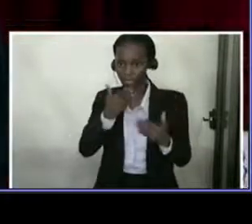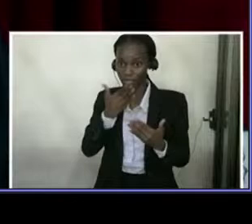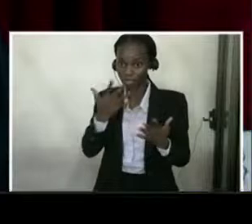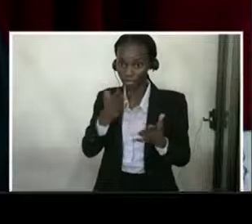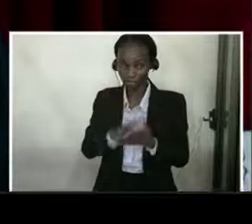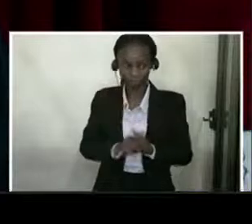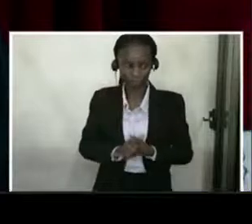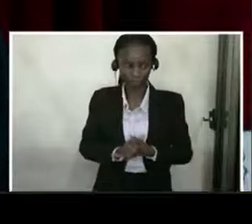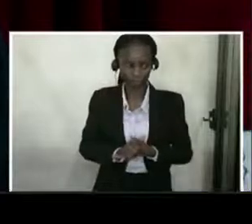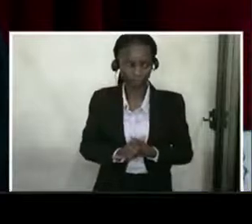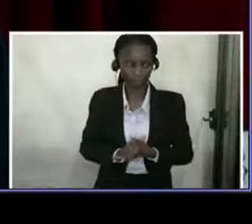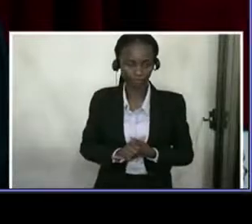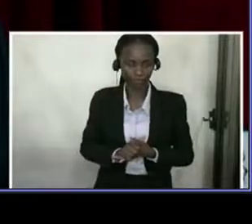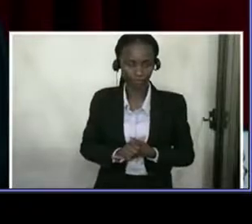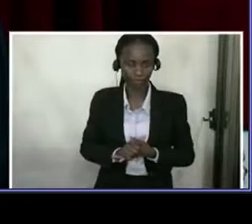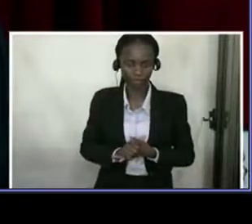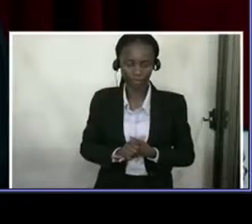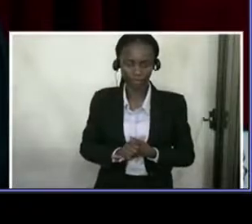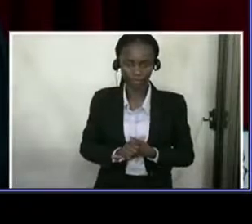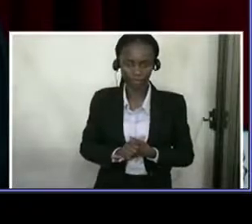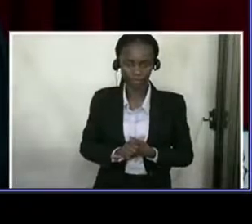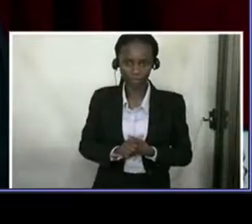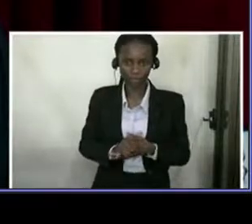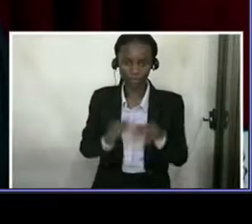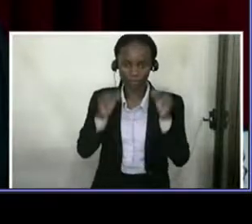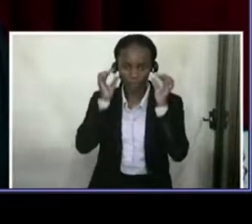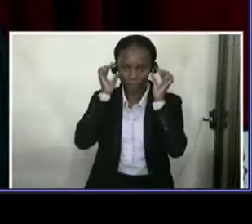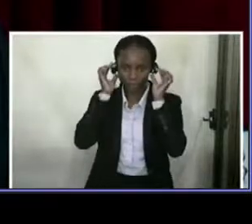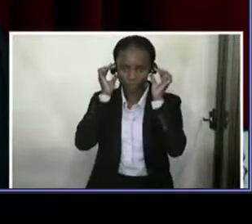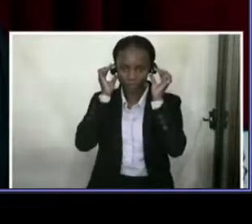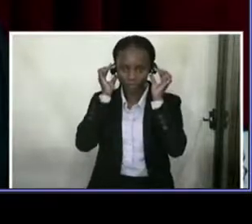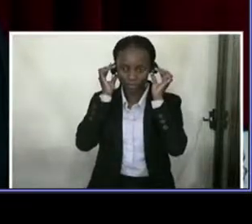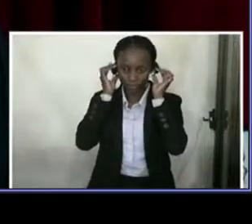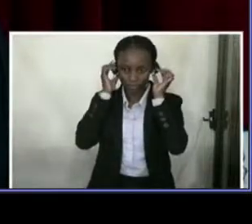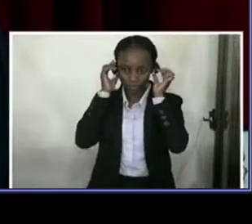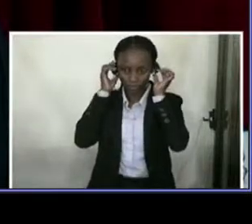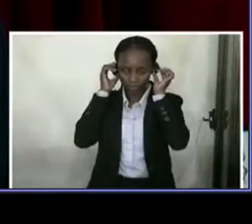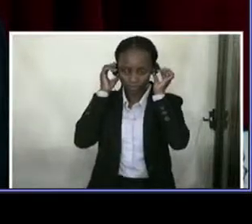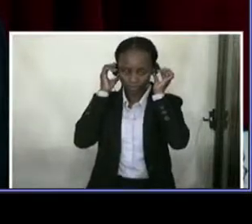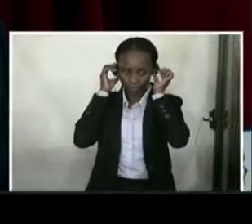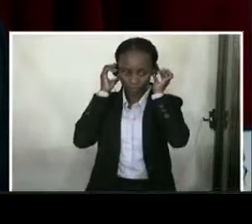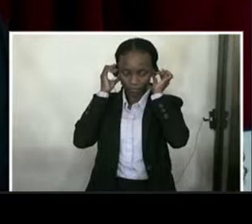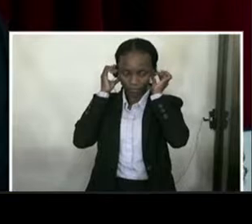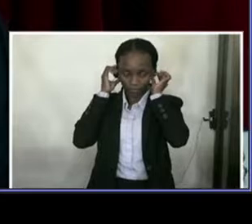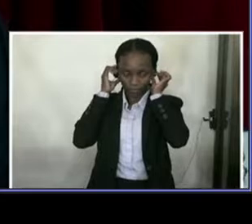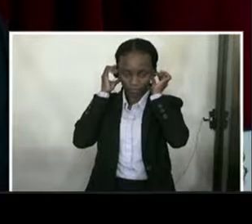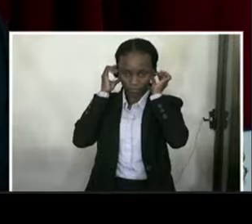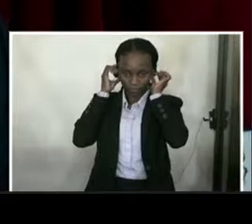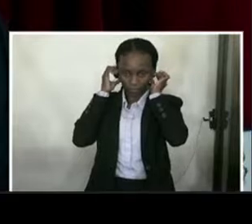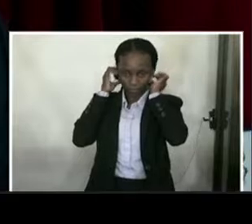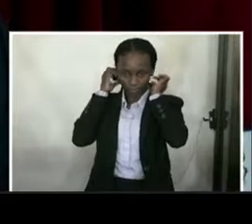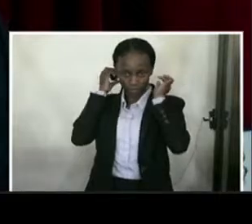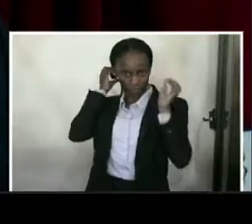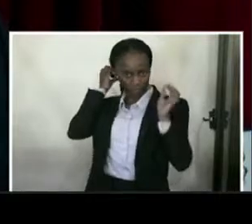to the DA, speaker from the DA, Honourable Wright.